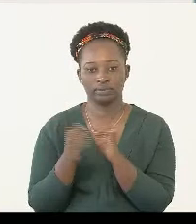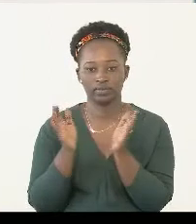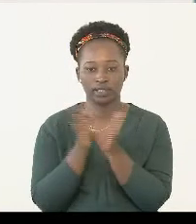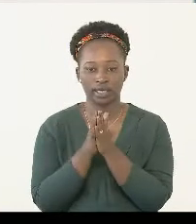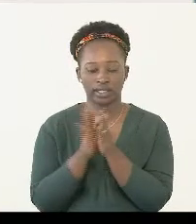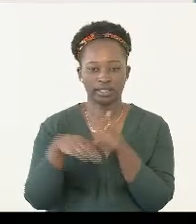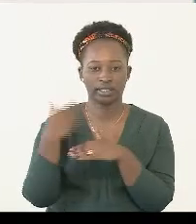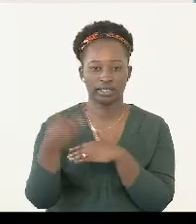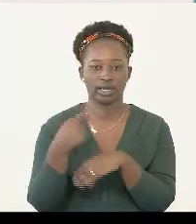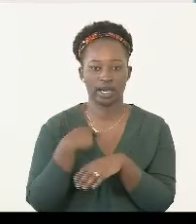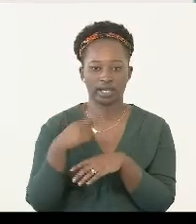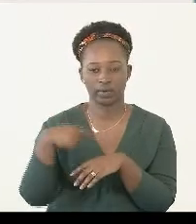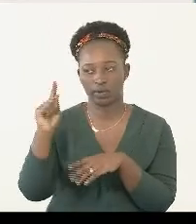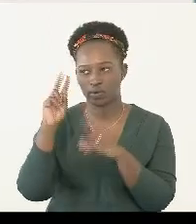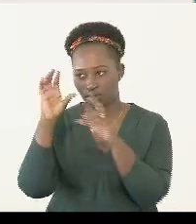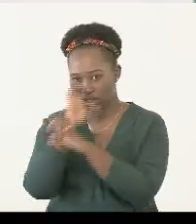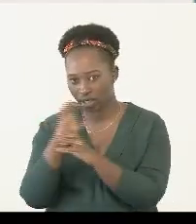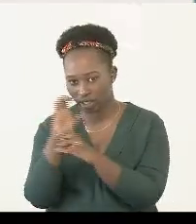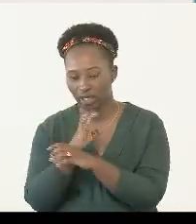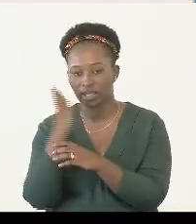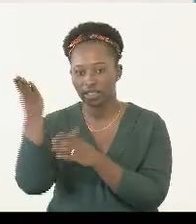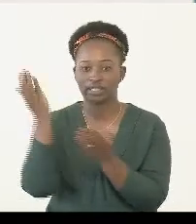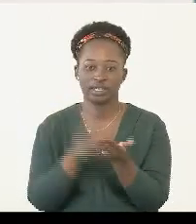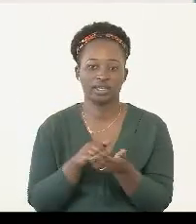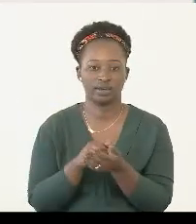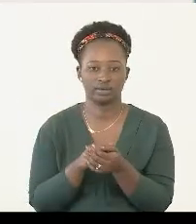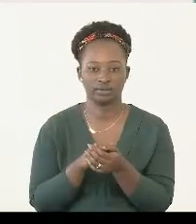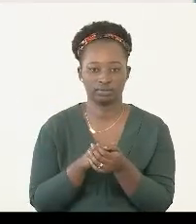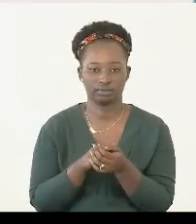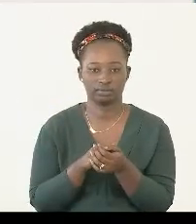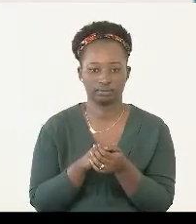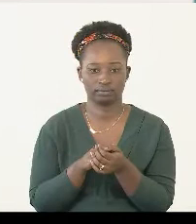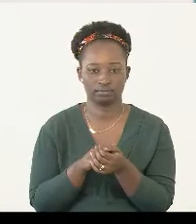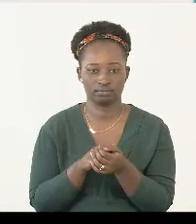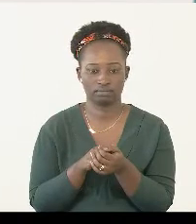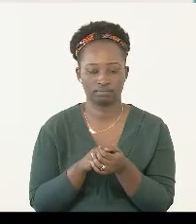and then I go and check this again,